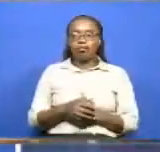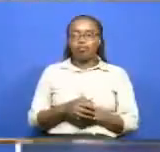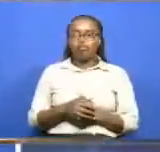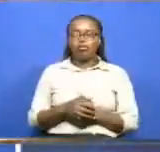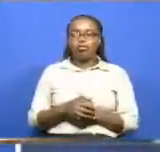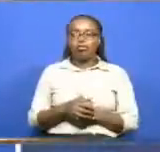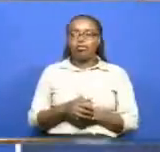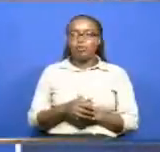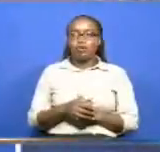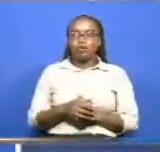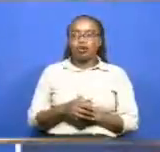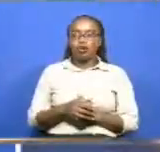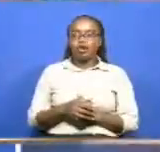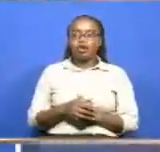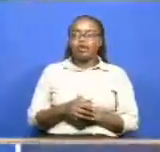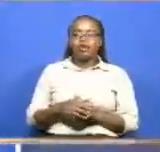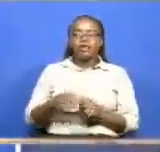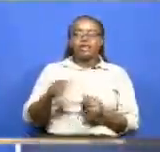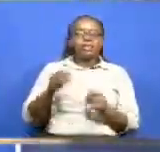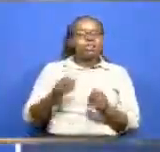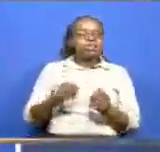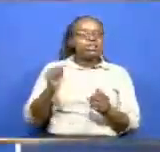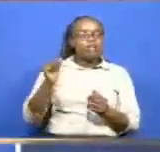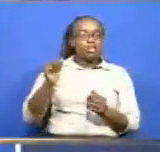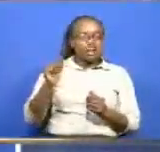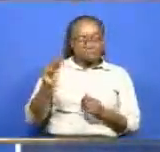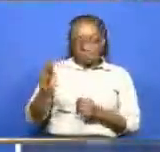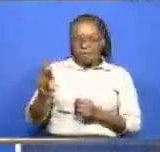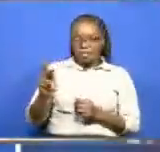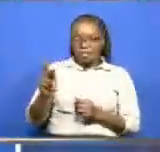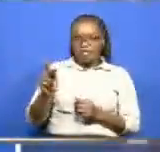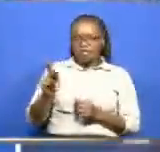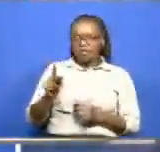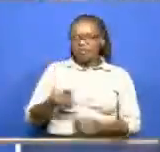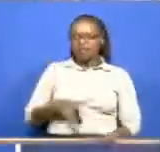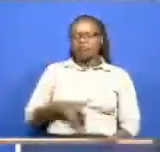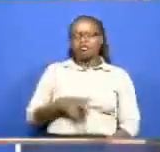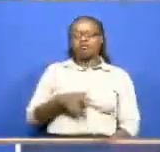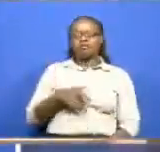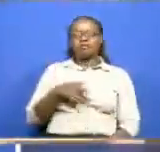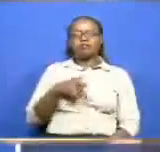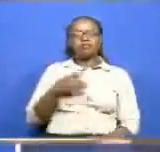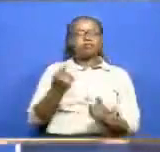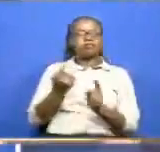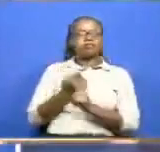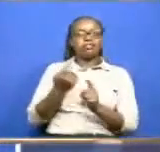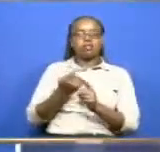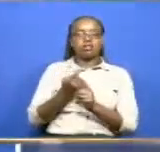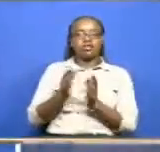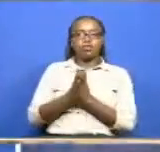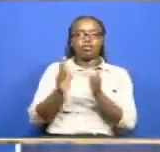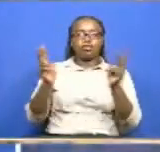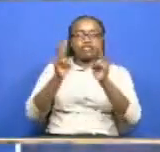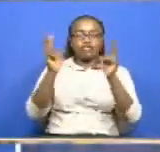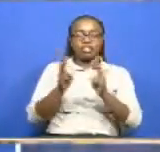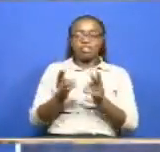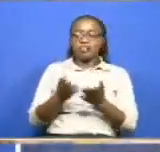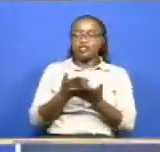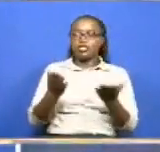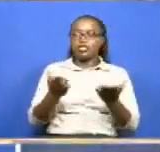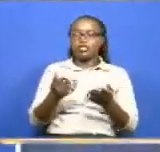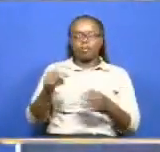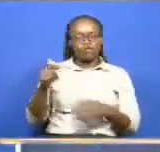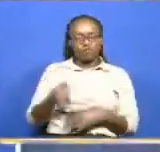Meanwhile, athletics fanatics have expressed their mixed reactions following the outcome of a major international event.